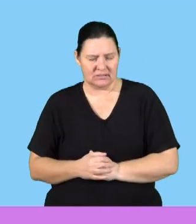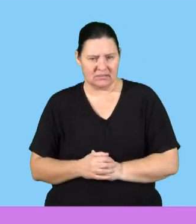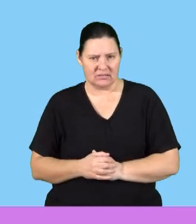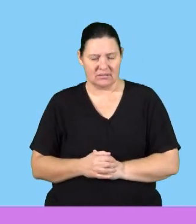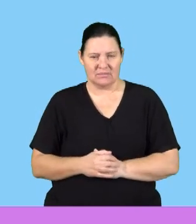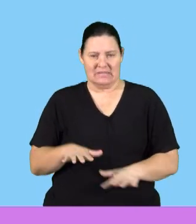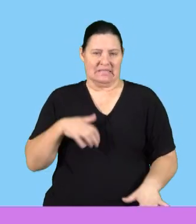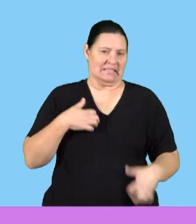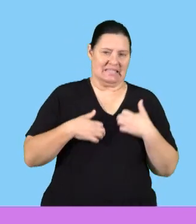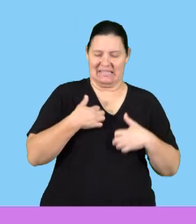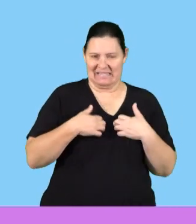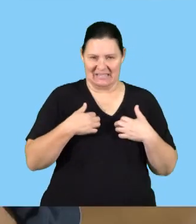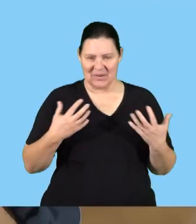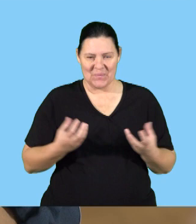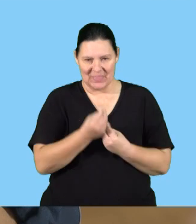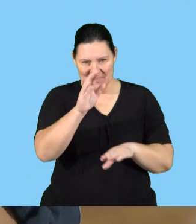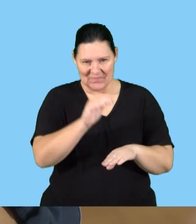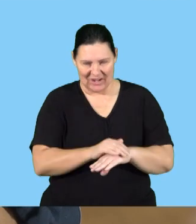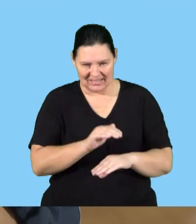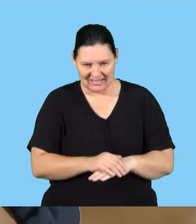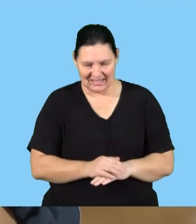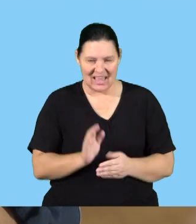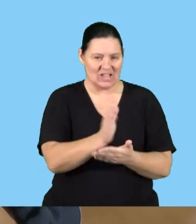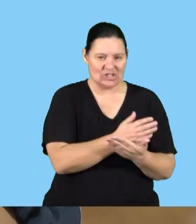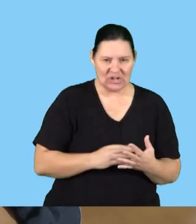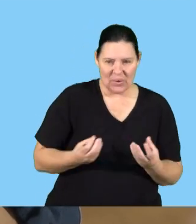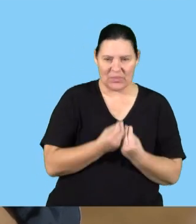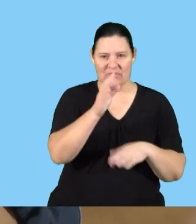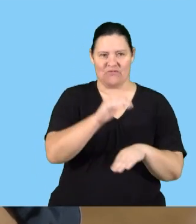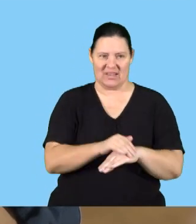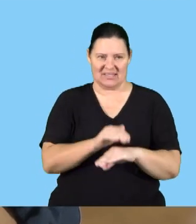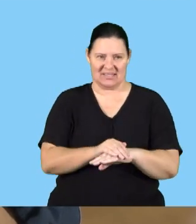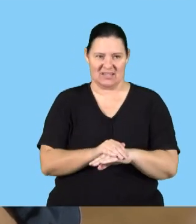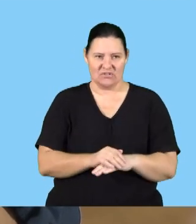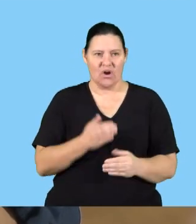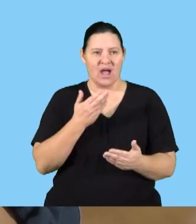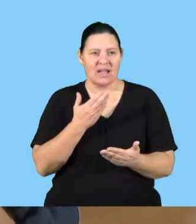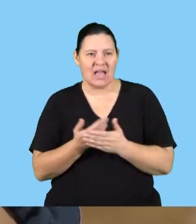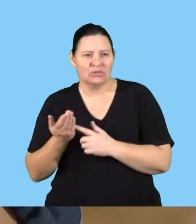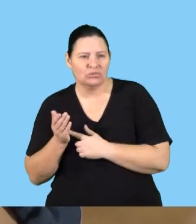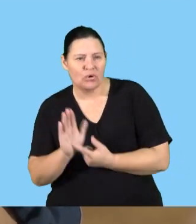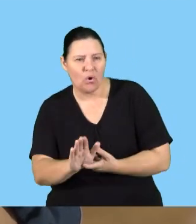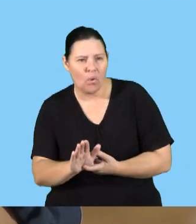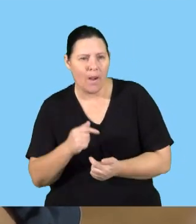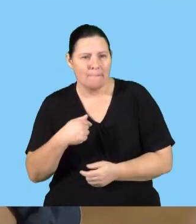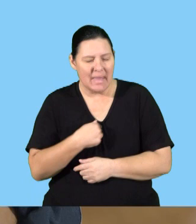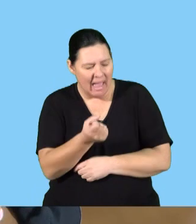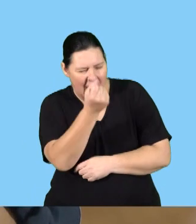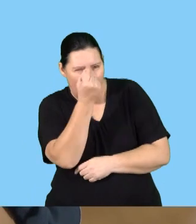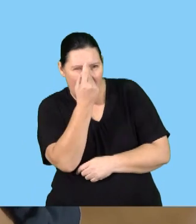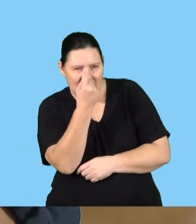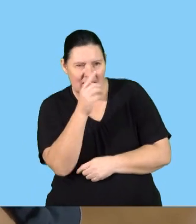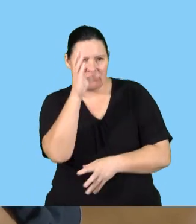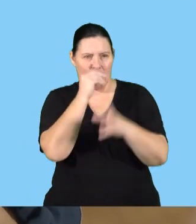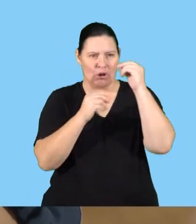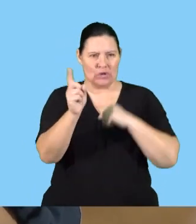I hope you can't wait to do this with your friends, share with your friends so that you can show them that you